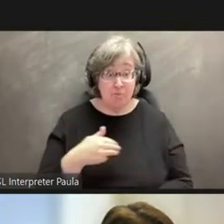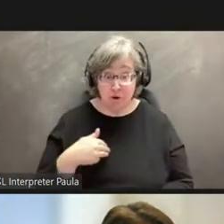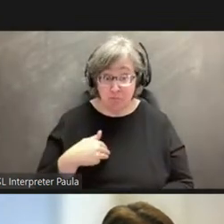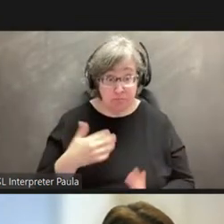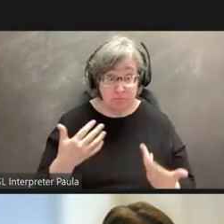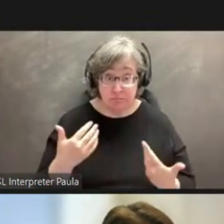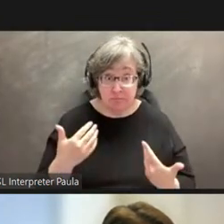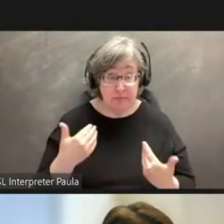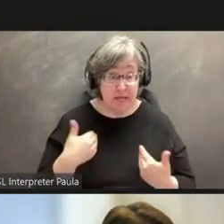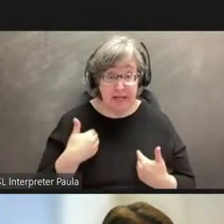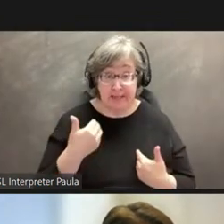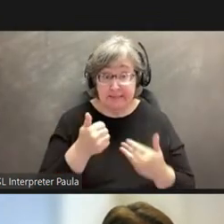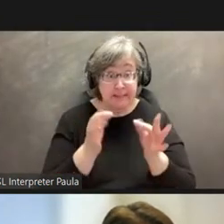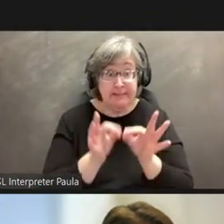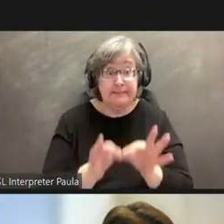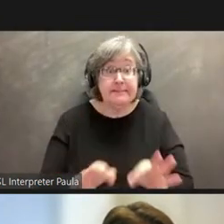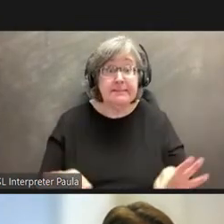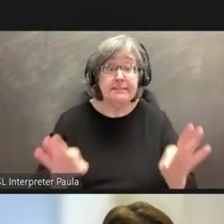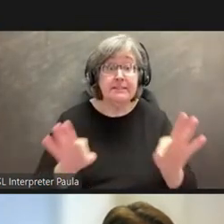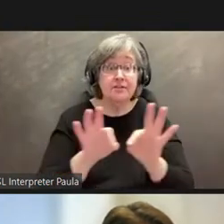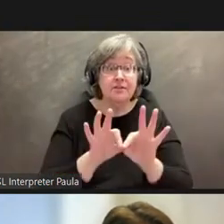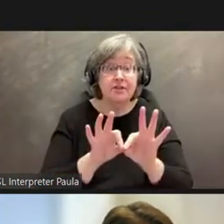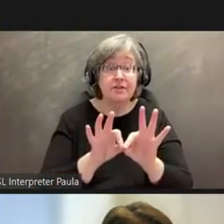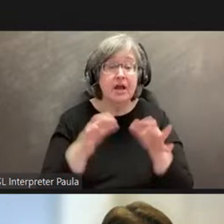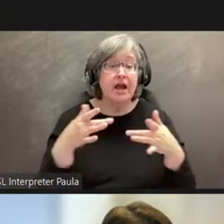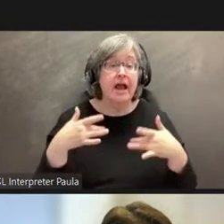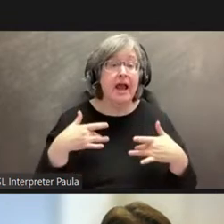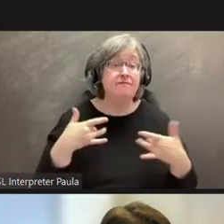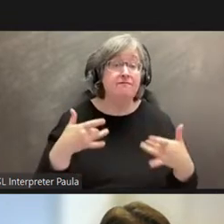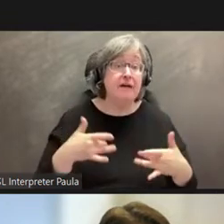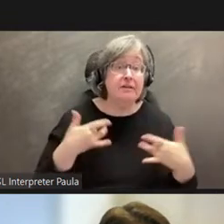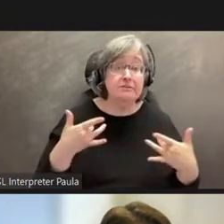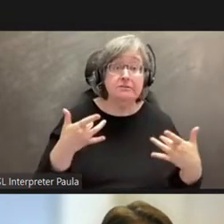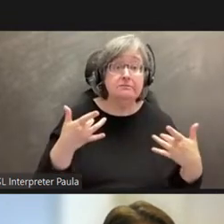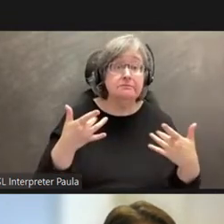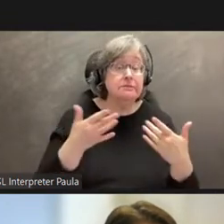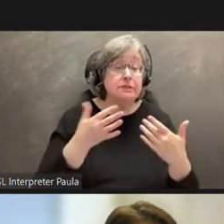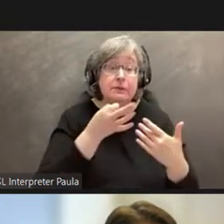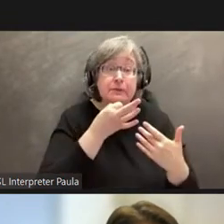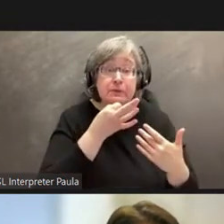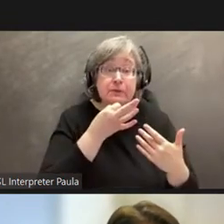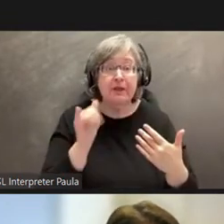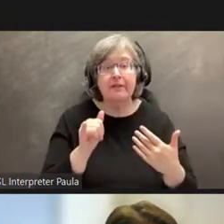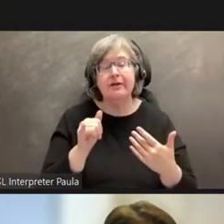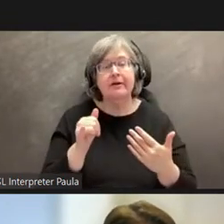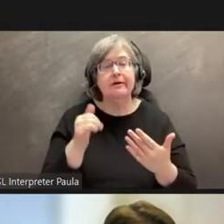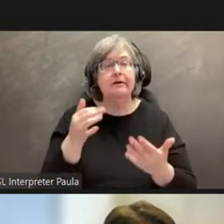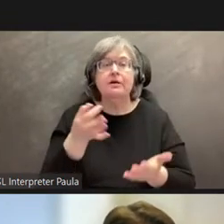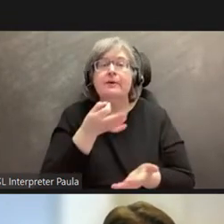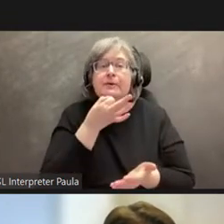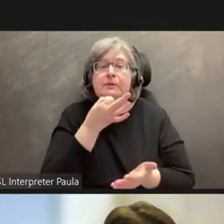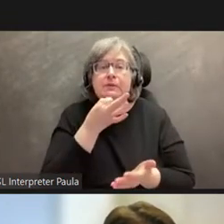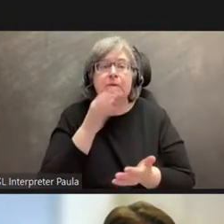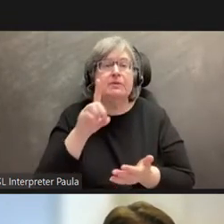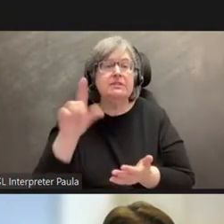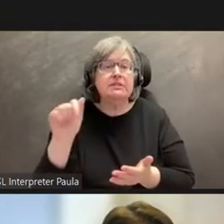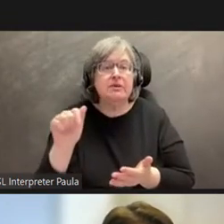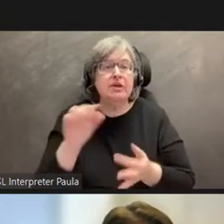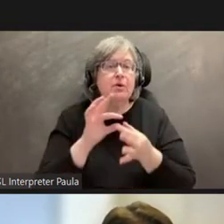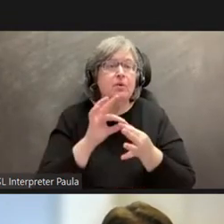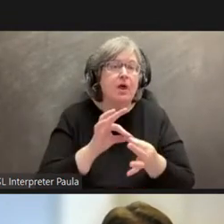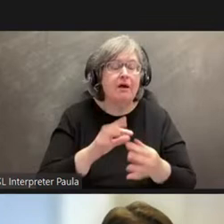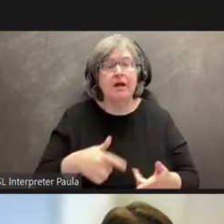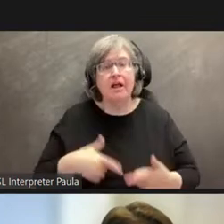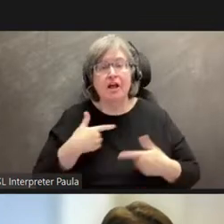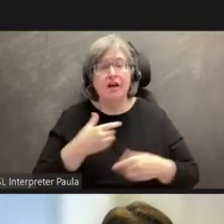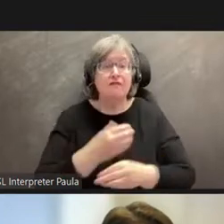has any significant event on the horizon, such as an upcoming disability-related live or virtual event